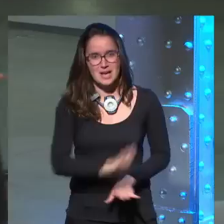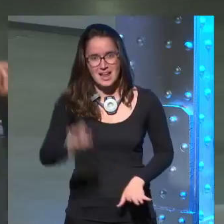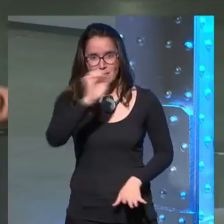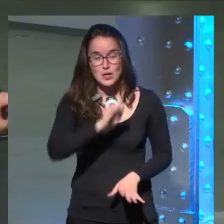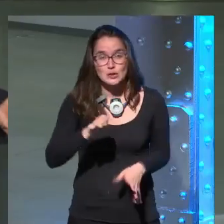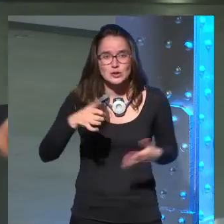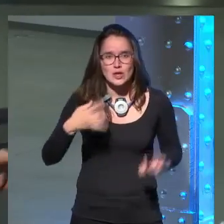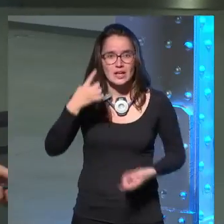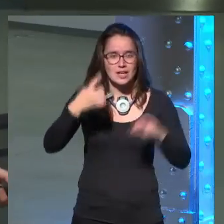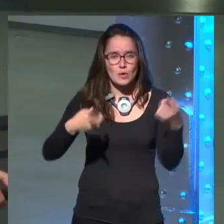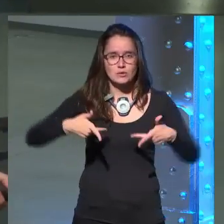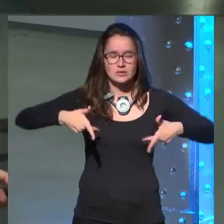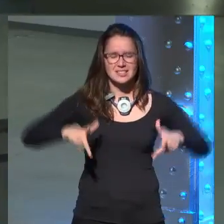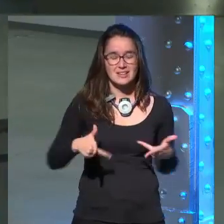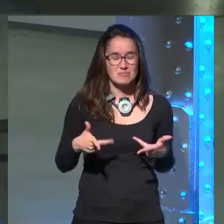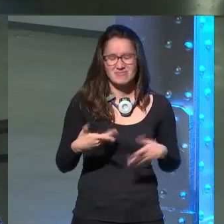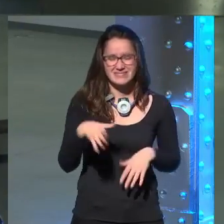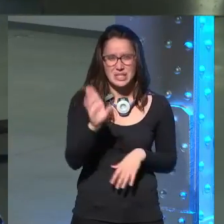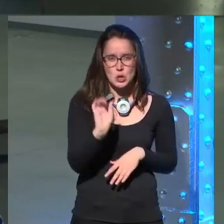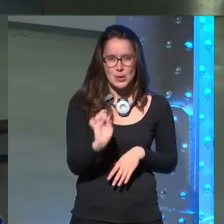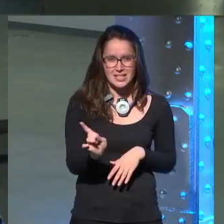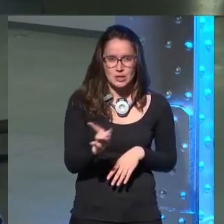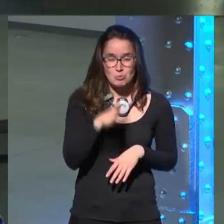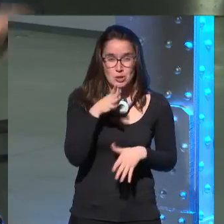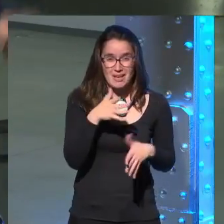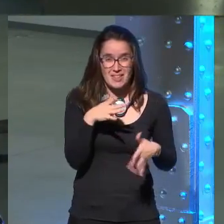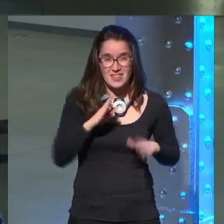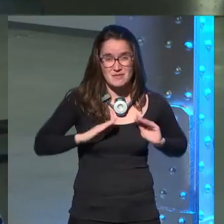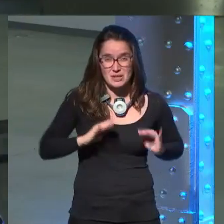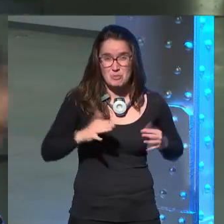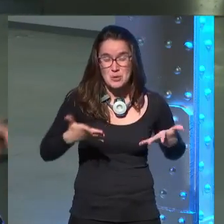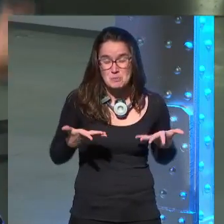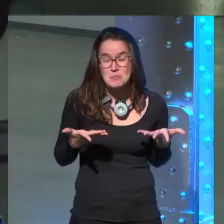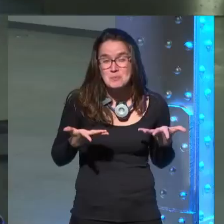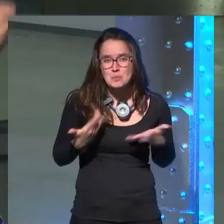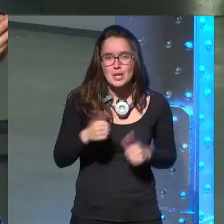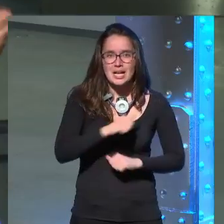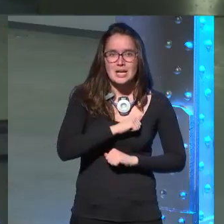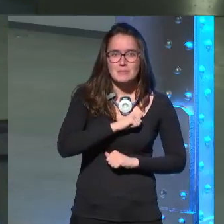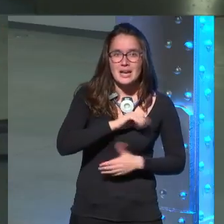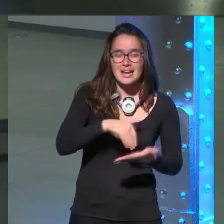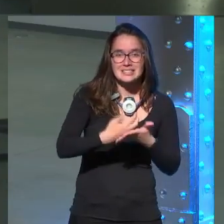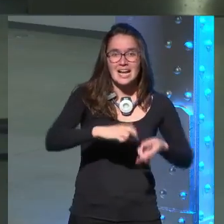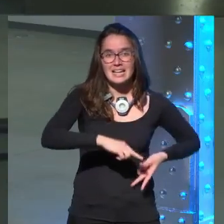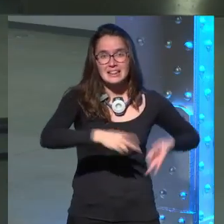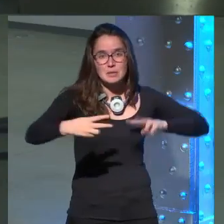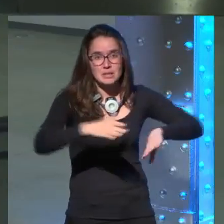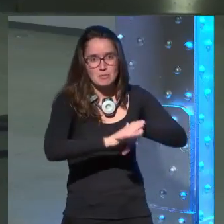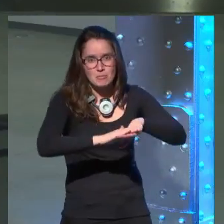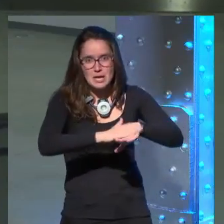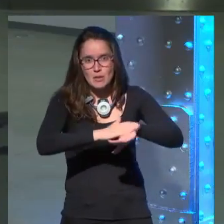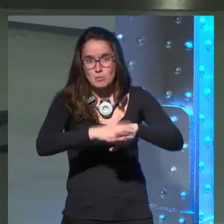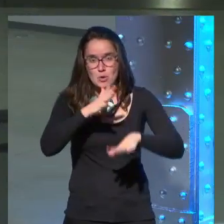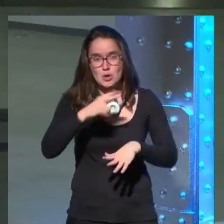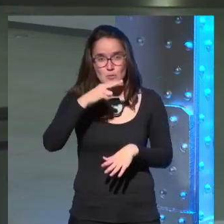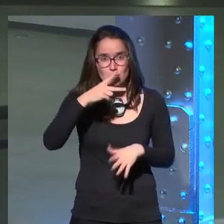there saying, I don't understand why that was funny. Or maybe you're having to wait for the poor interpreter, who I apologize because I get very excited